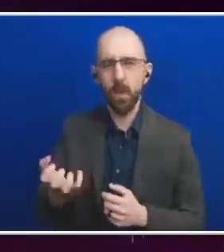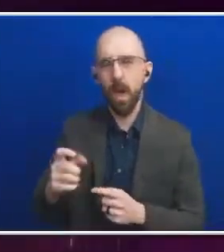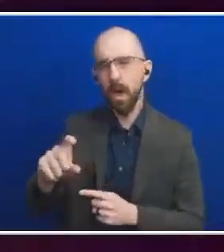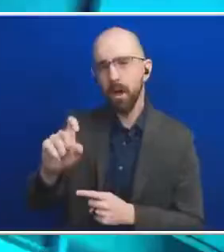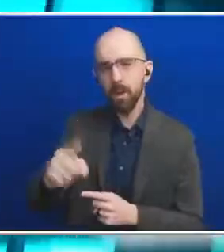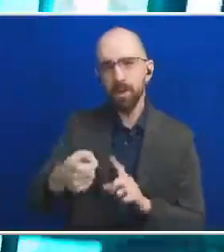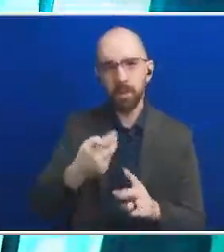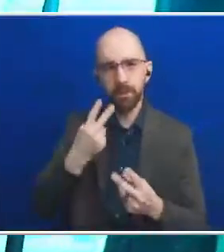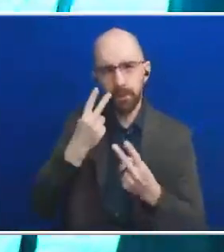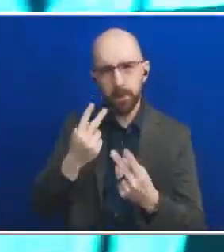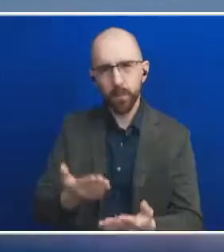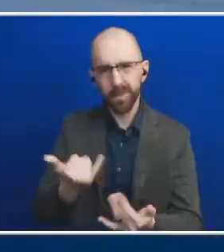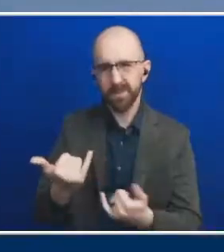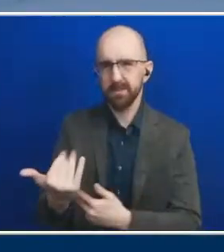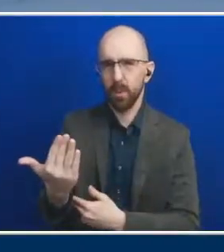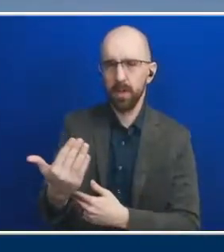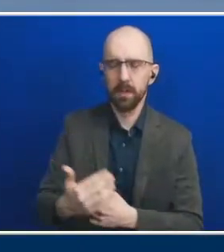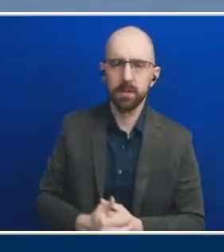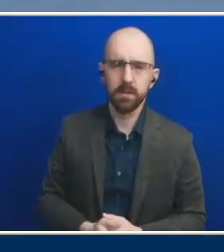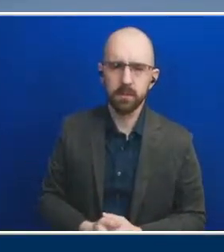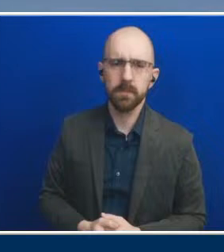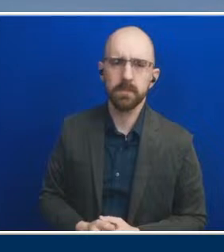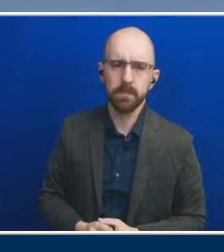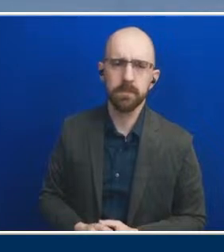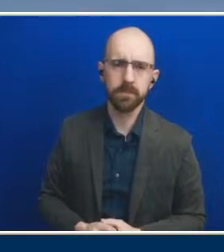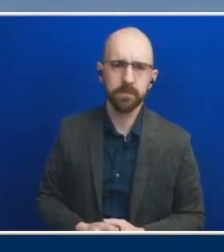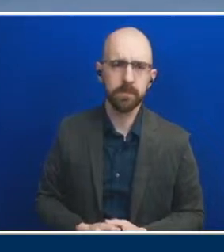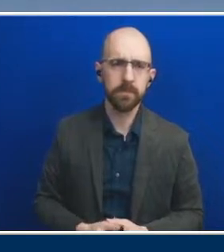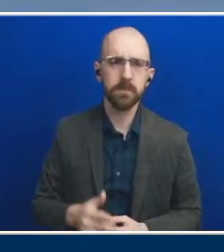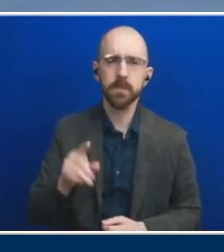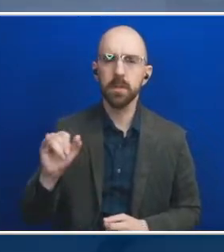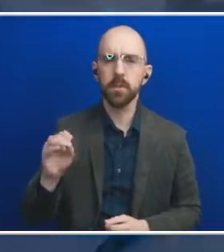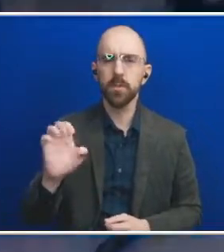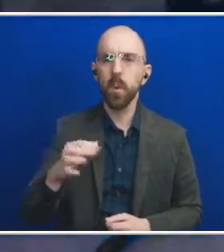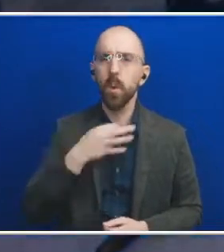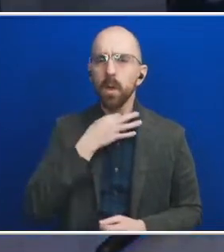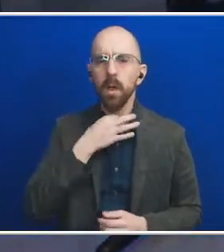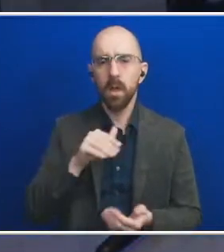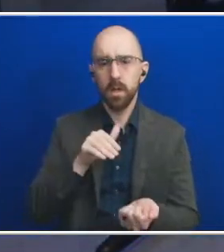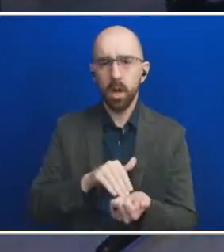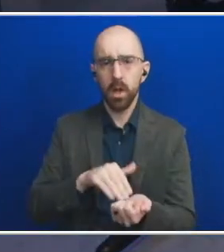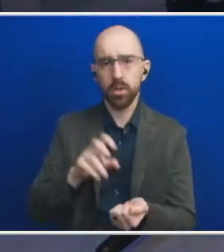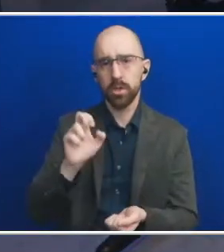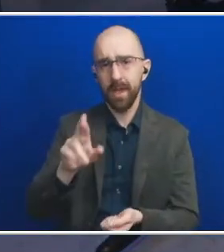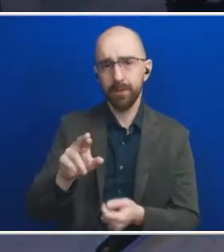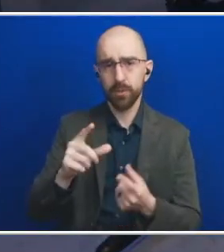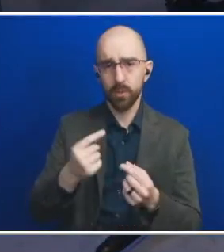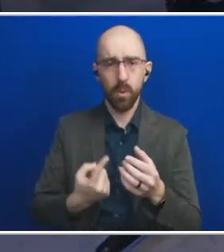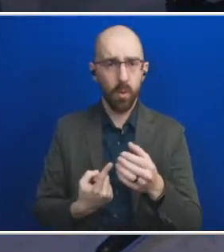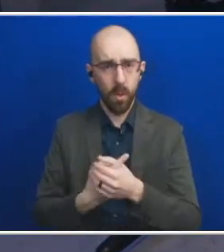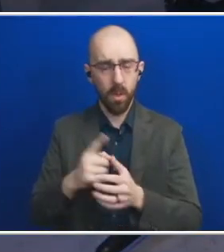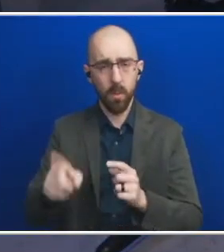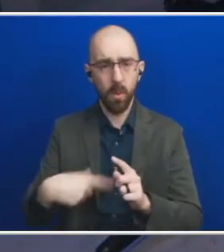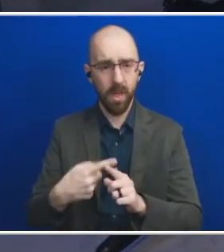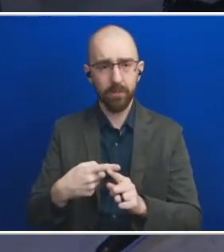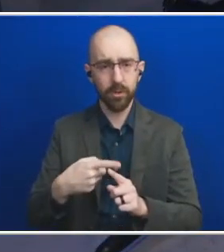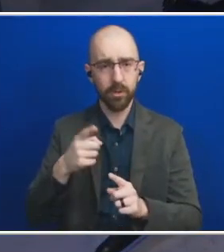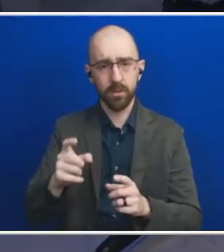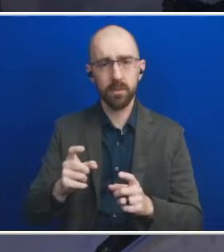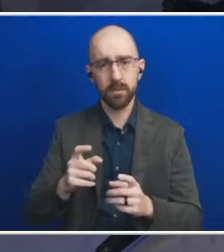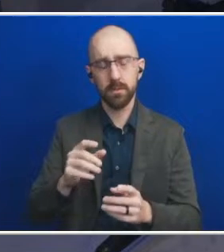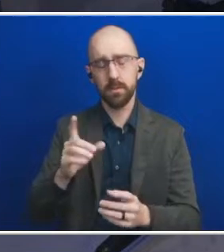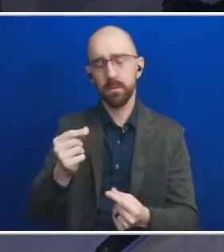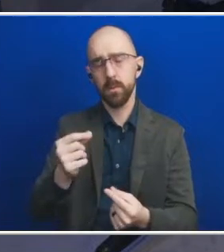morning. Jill wants to know, did doctors ever do a colonoscopy when giving a diagnosis of